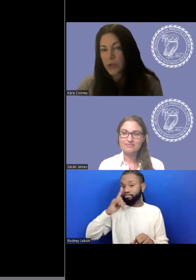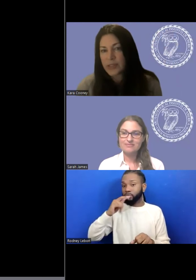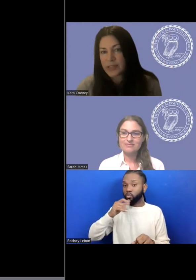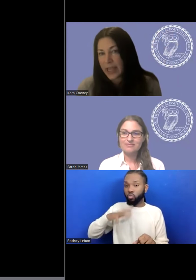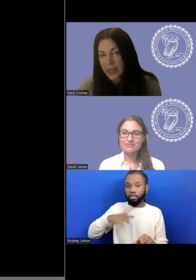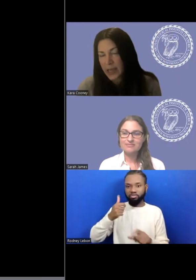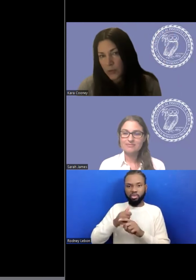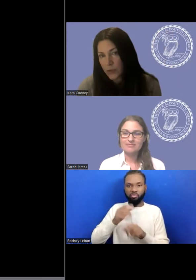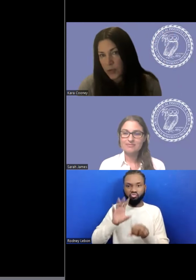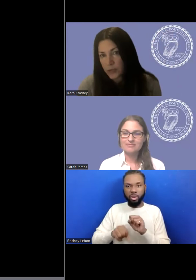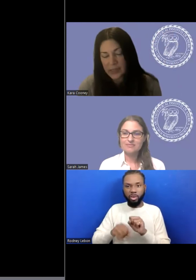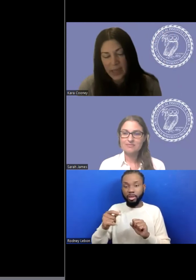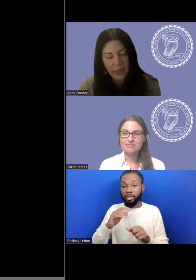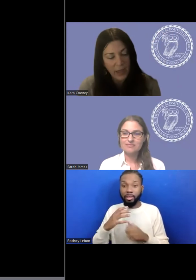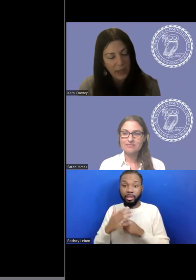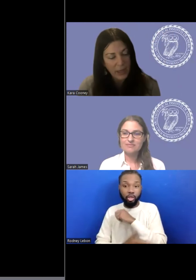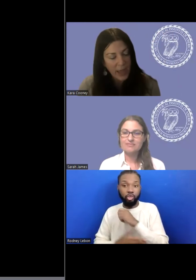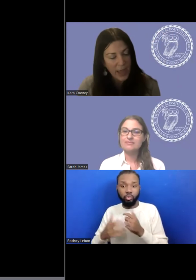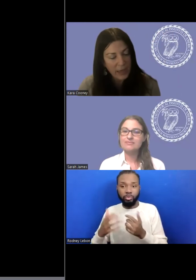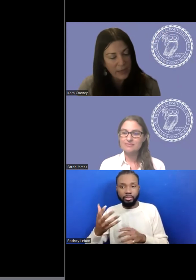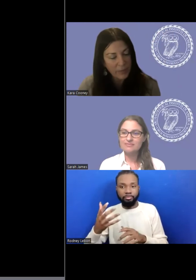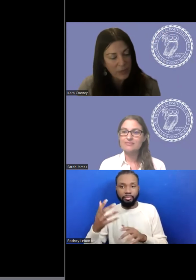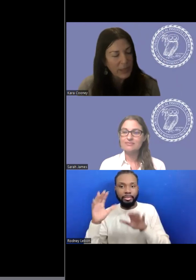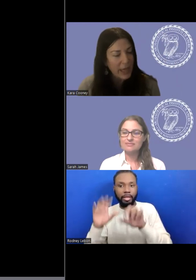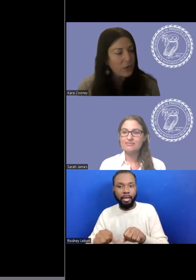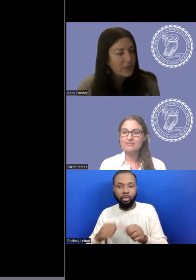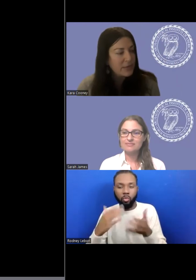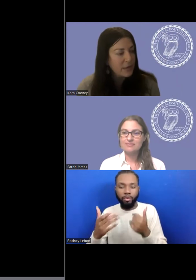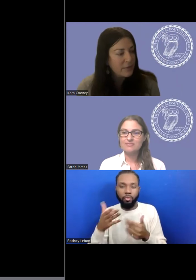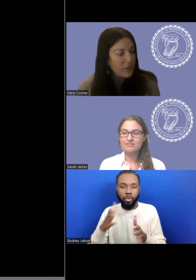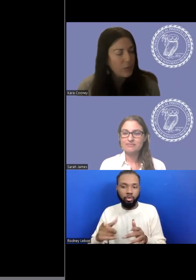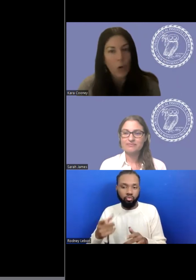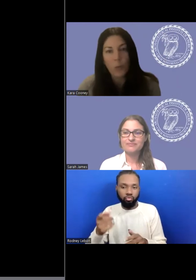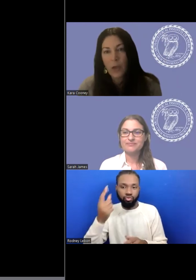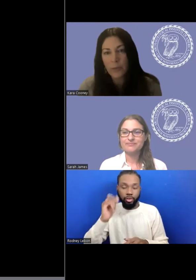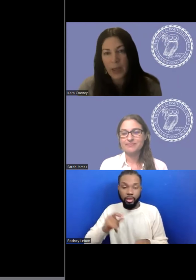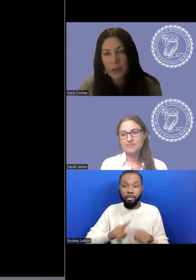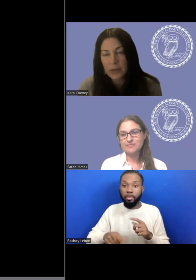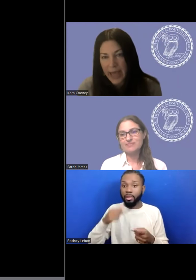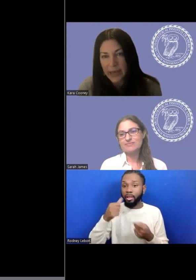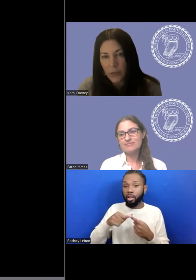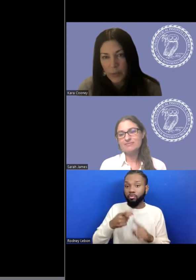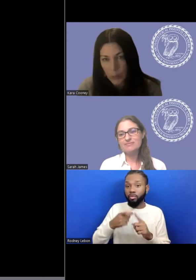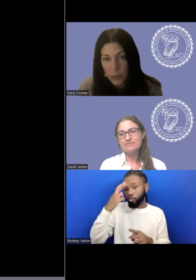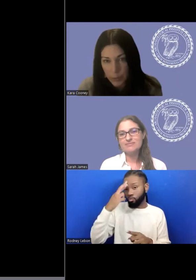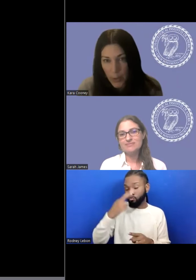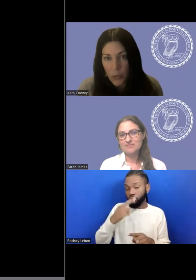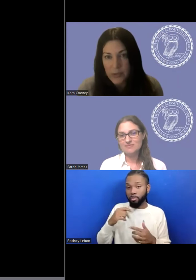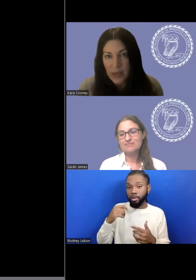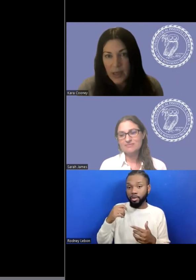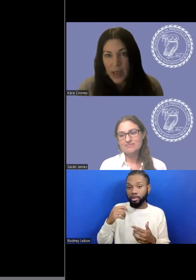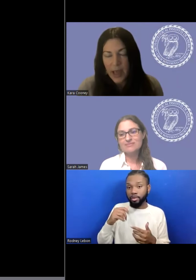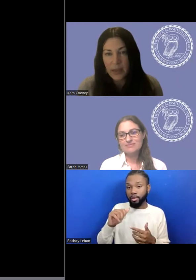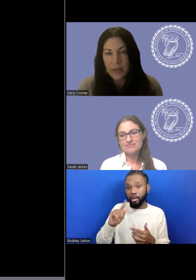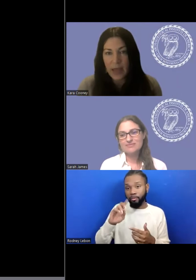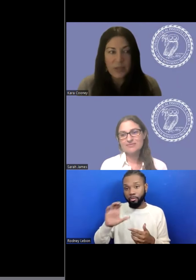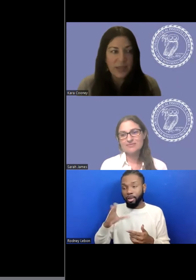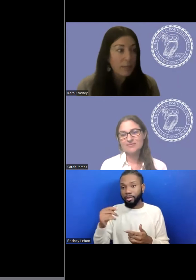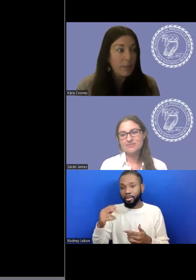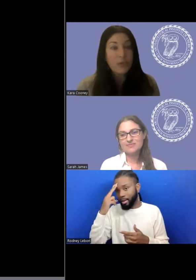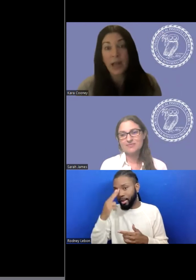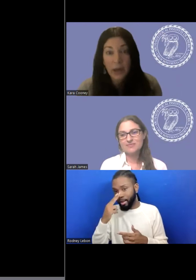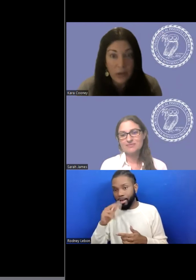country was taken, however you understand that. And the letters of the Roman alphabet, the Latin alphabet, were imposed. And